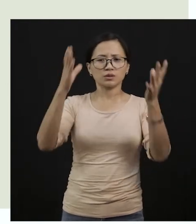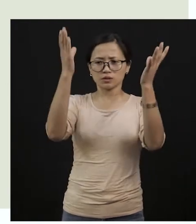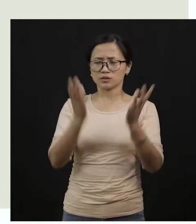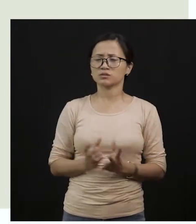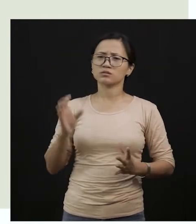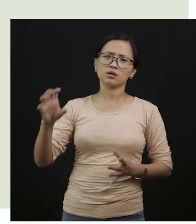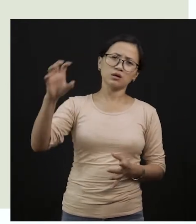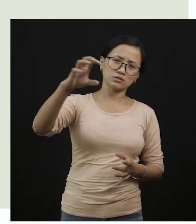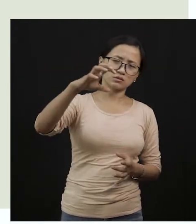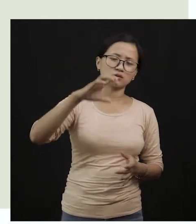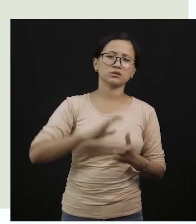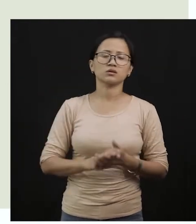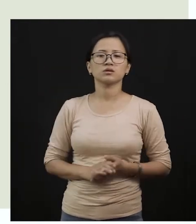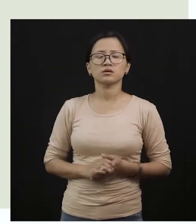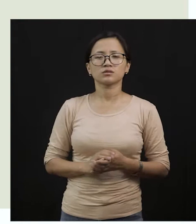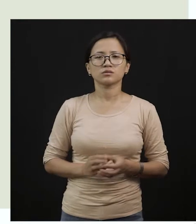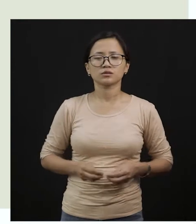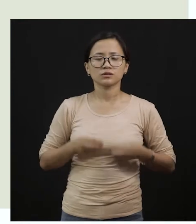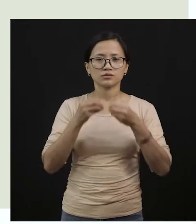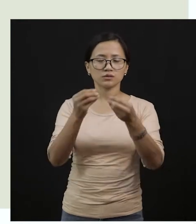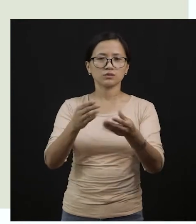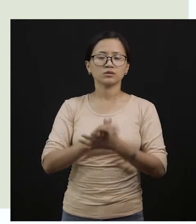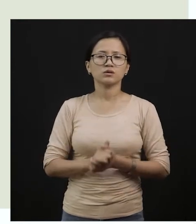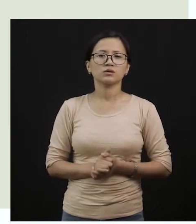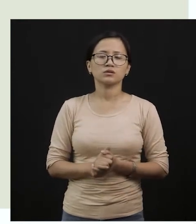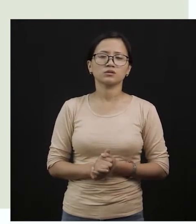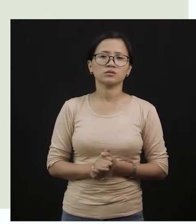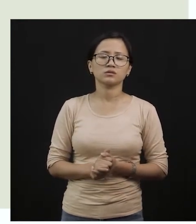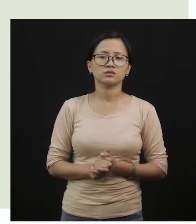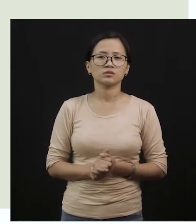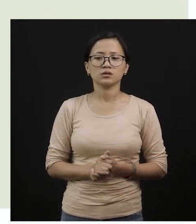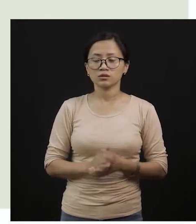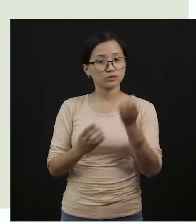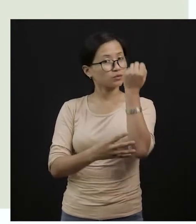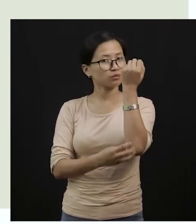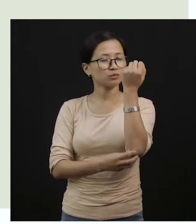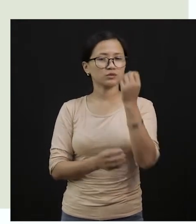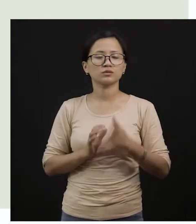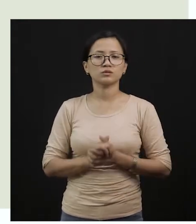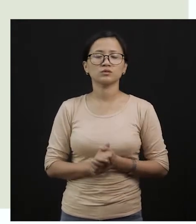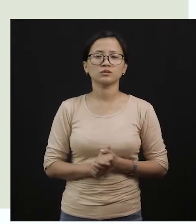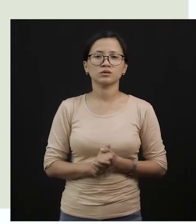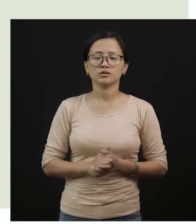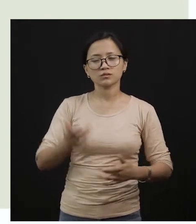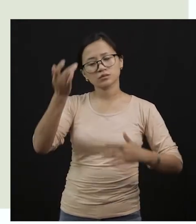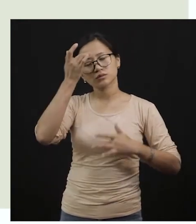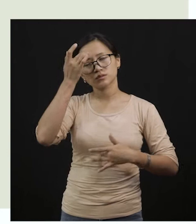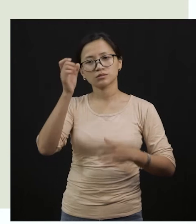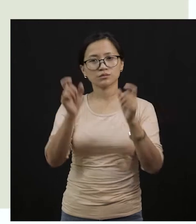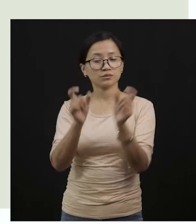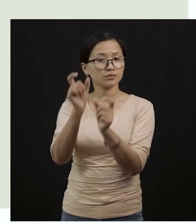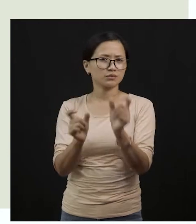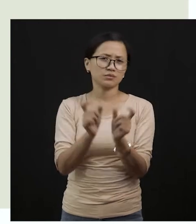main objective is to give selfless service, okay? Selfless service to the poor and the sick people. You know what is